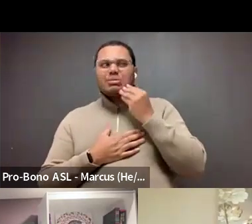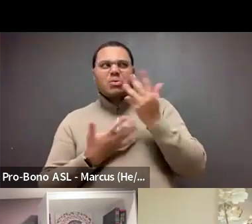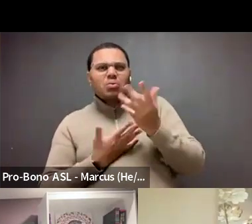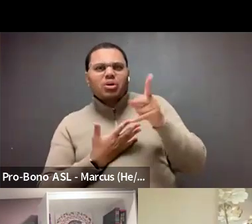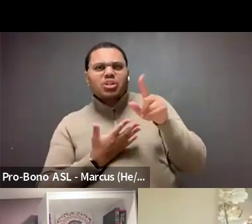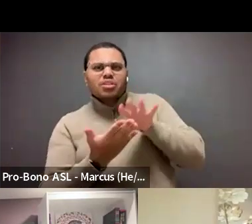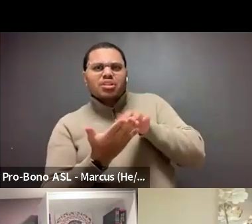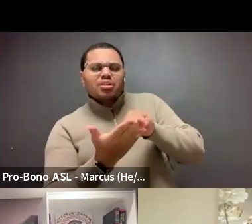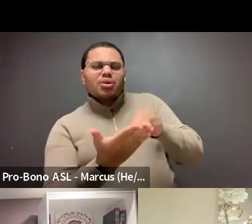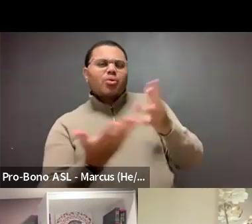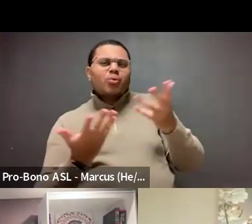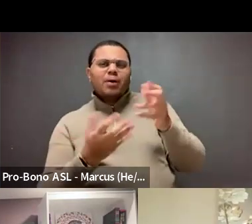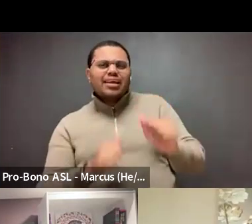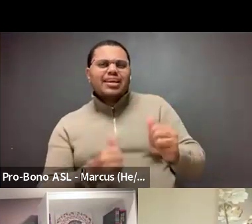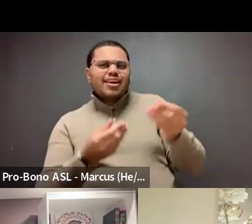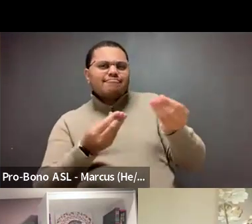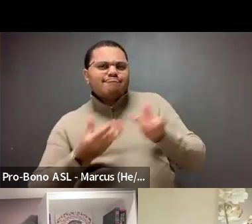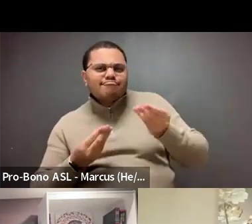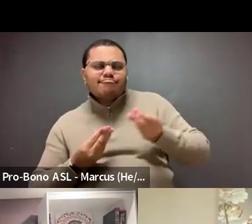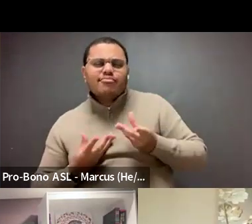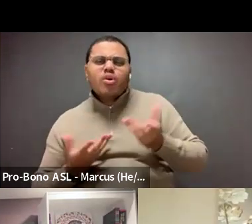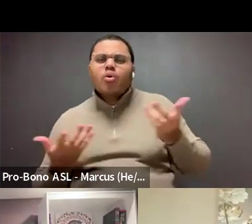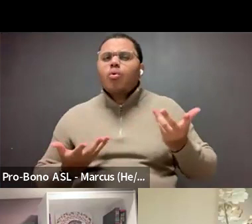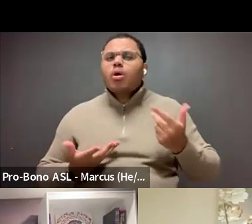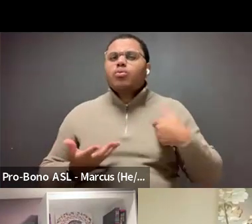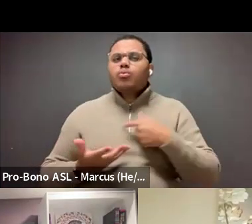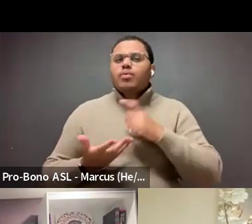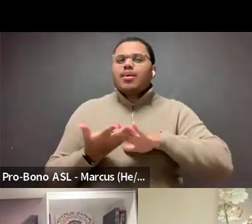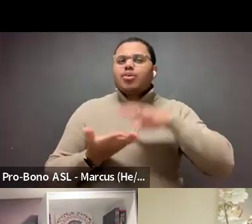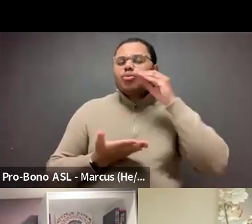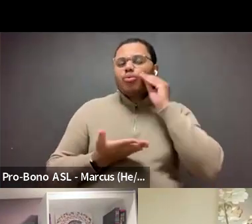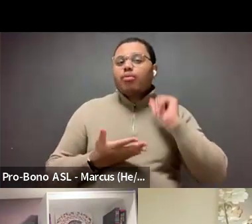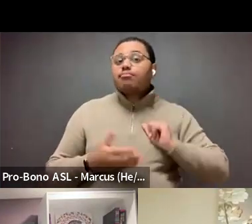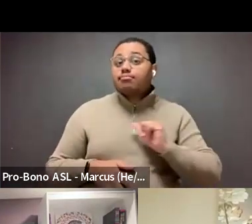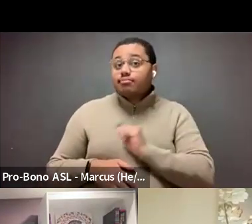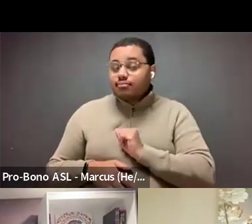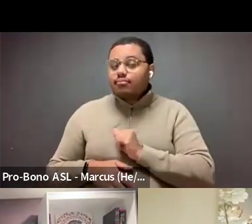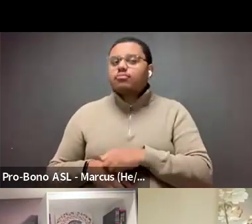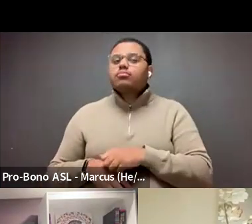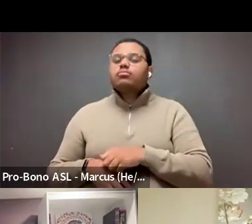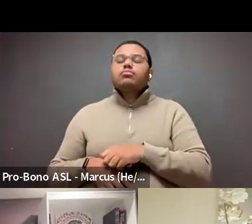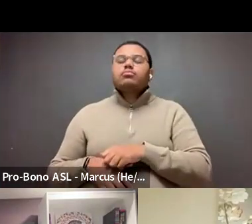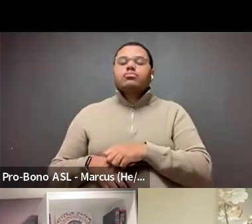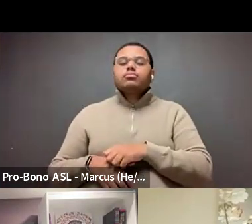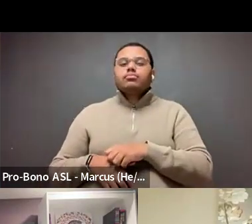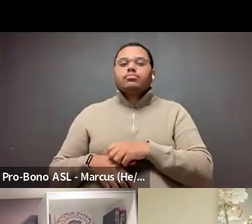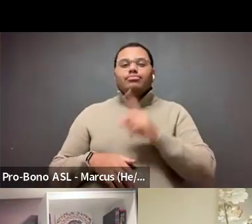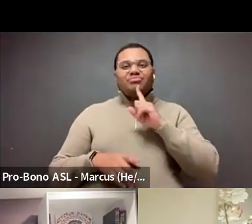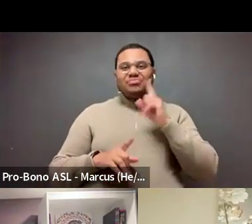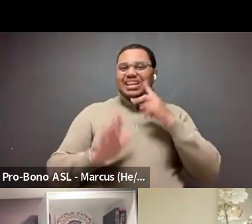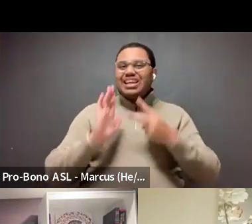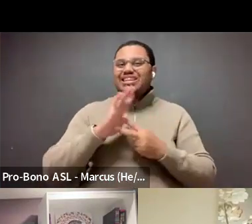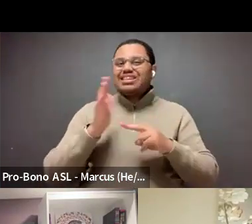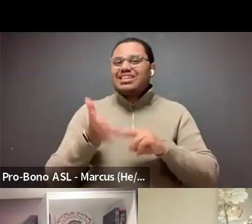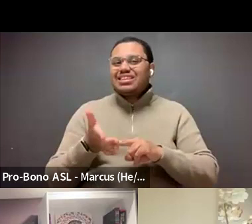What can you share with us? What do we need to learn on our own? But intentions do not